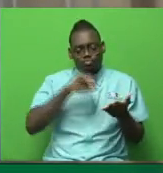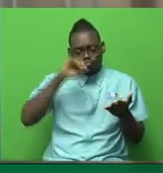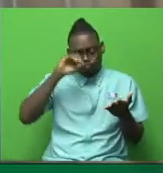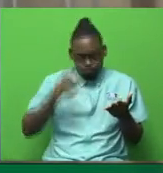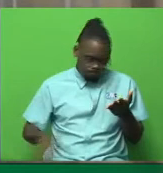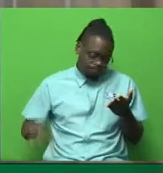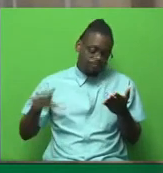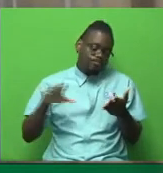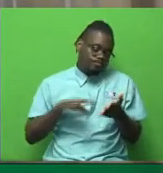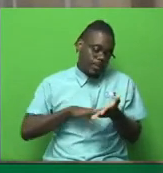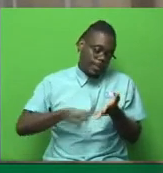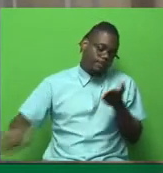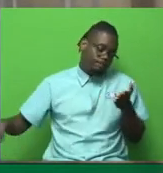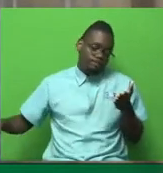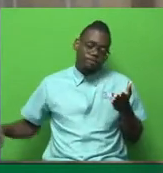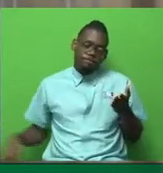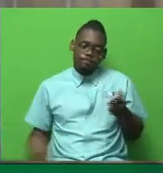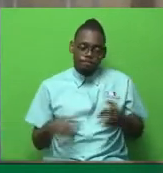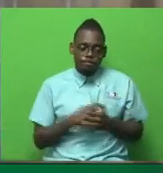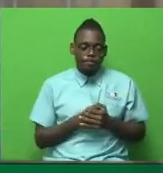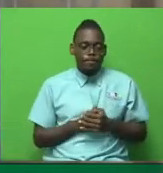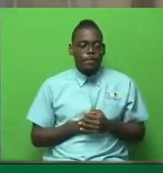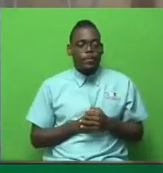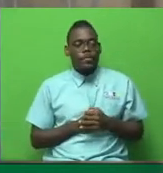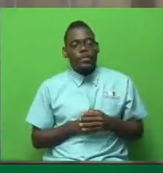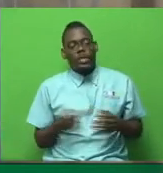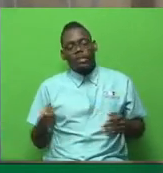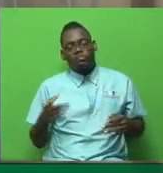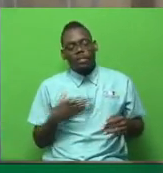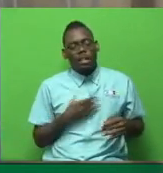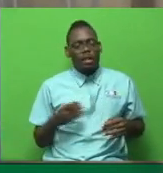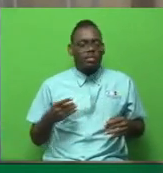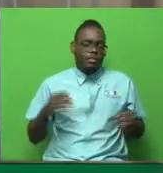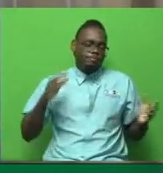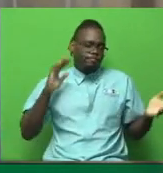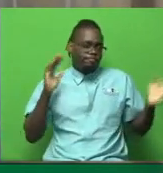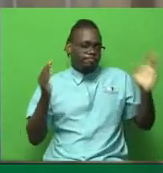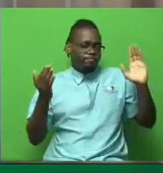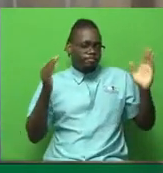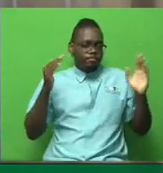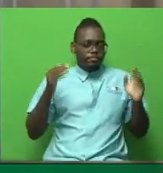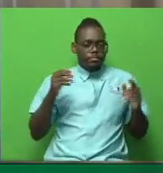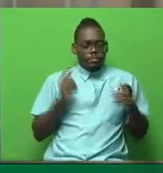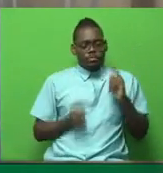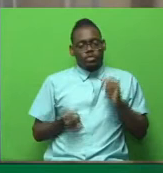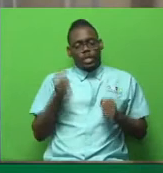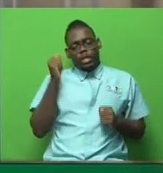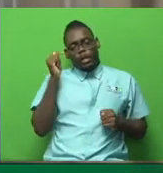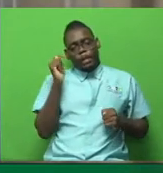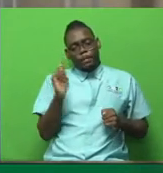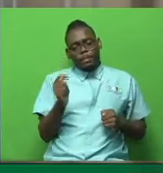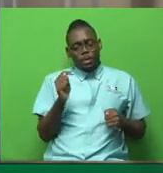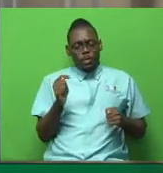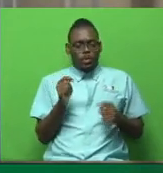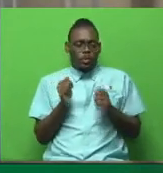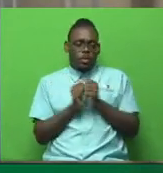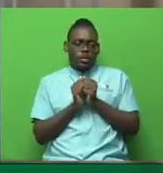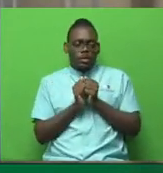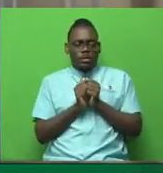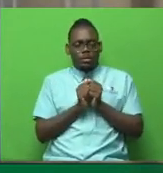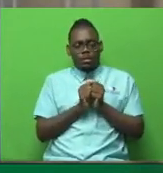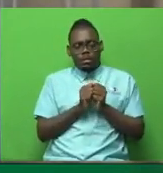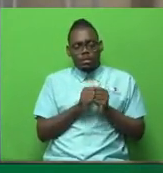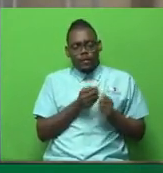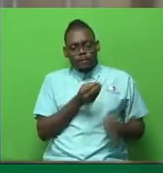habit of comparing Trinidad and Tobago with a series of other countries child picking his choices based on the narrative